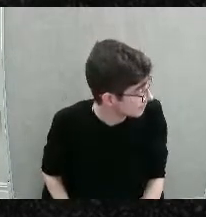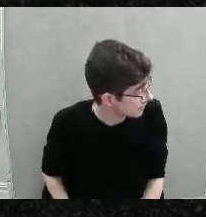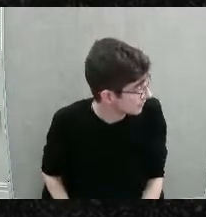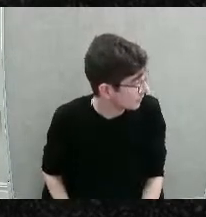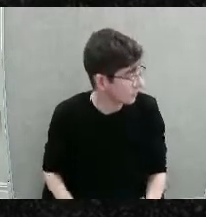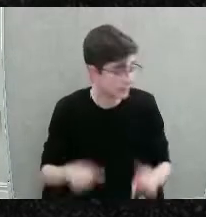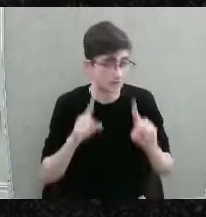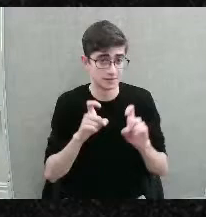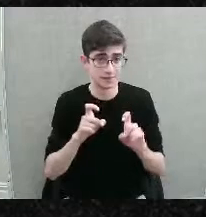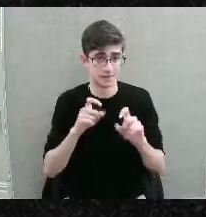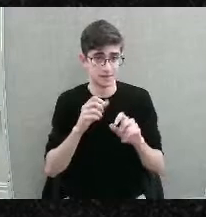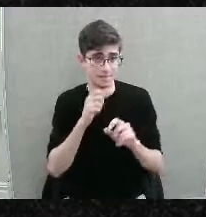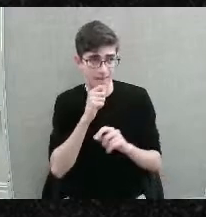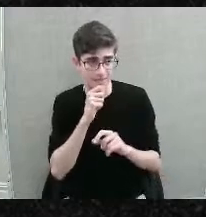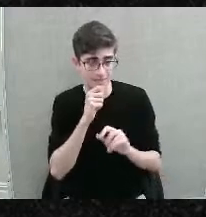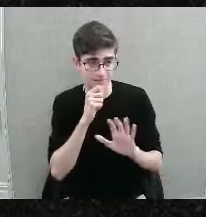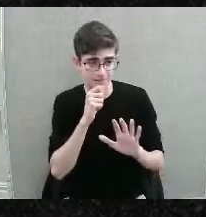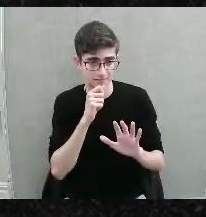Hi.